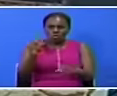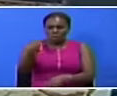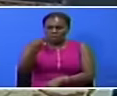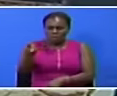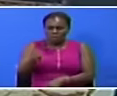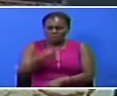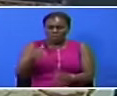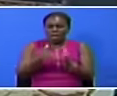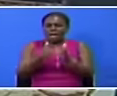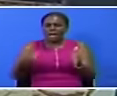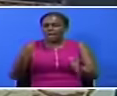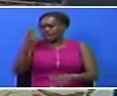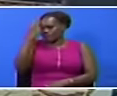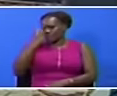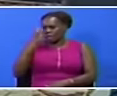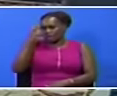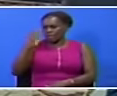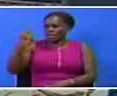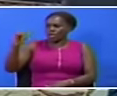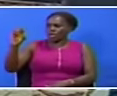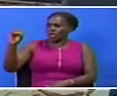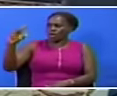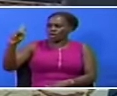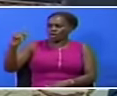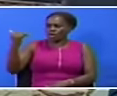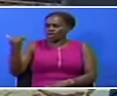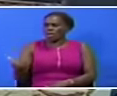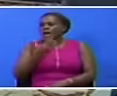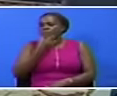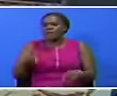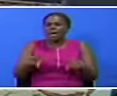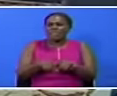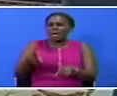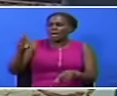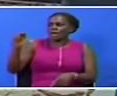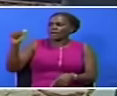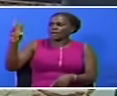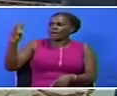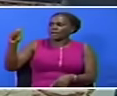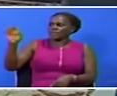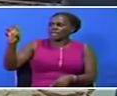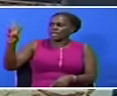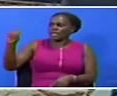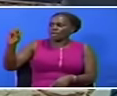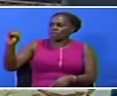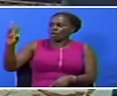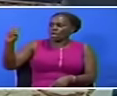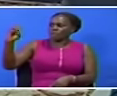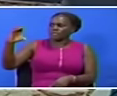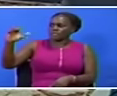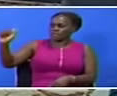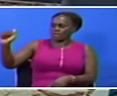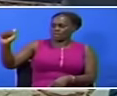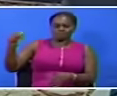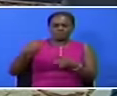were placed against Enoch Onsanse, the younger brother of James Rotemo, an aspirant of Kapsoya Ward.